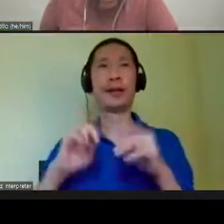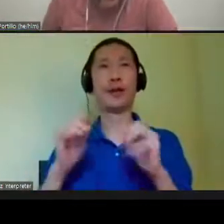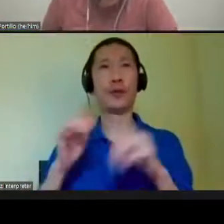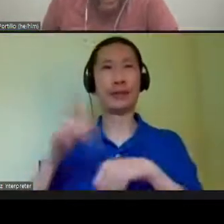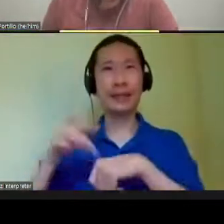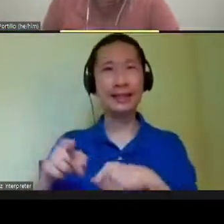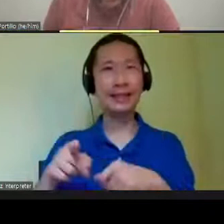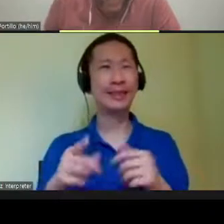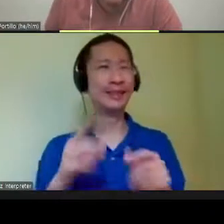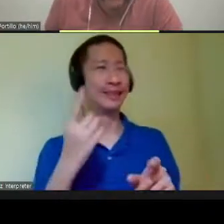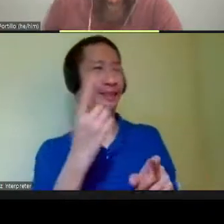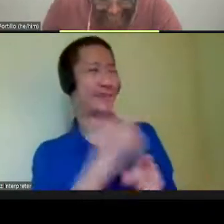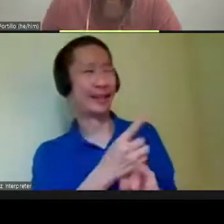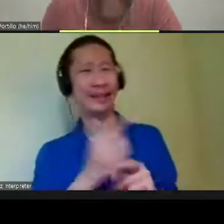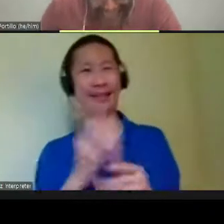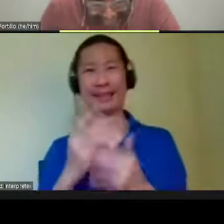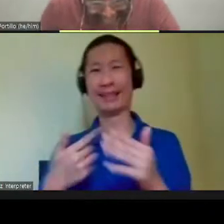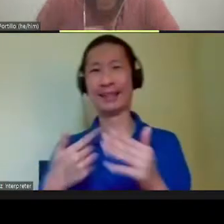touch starved.